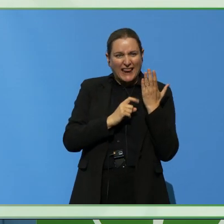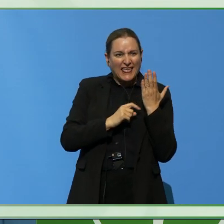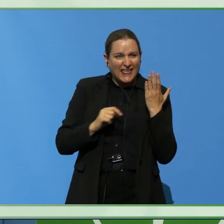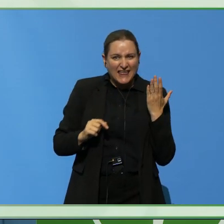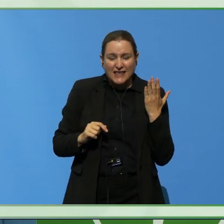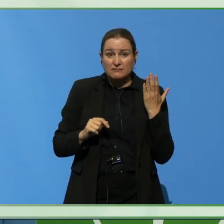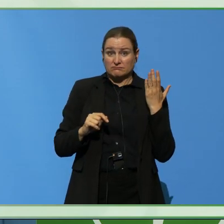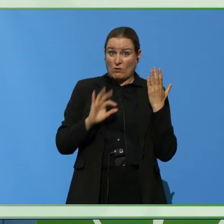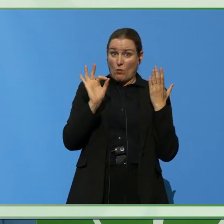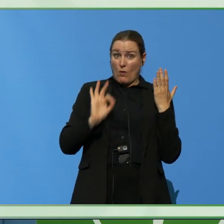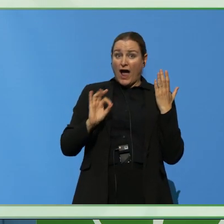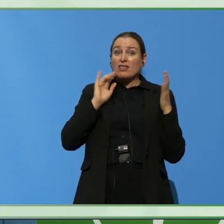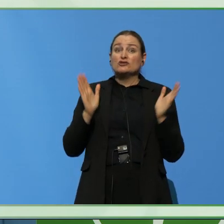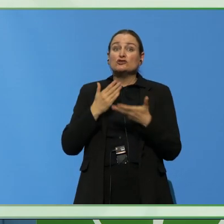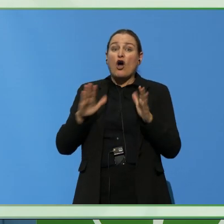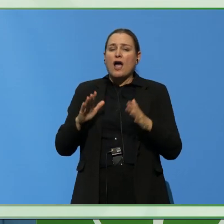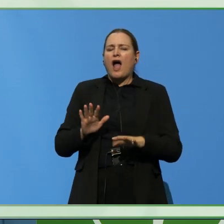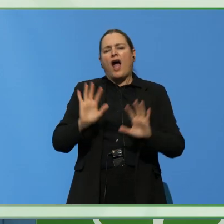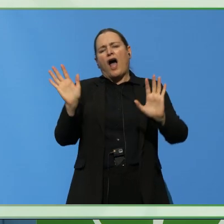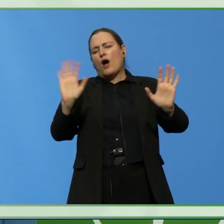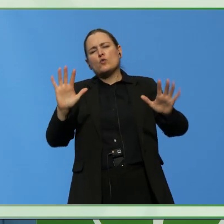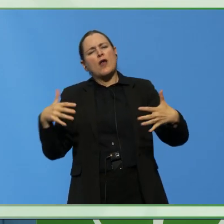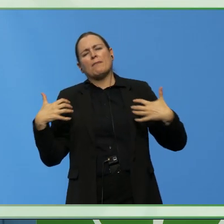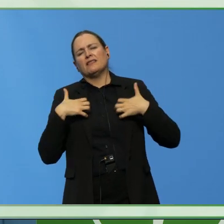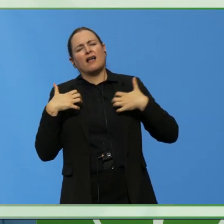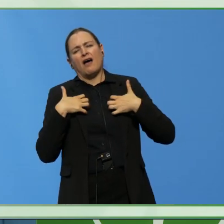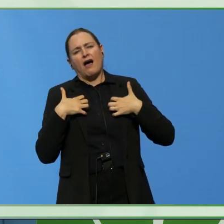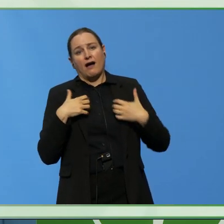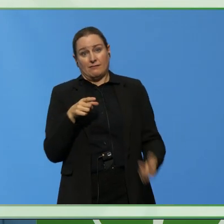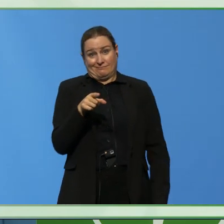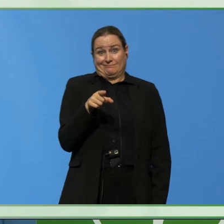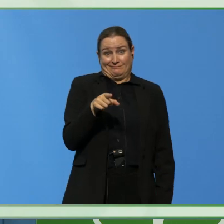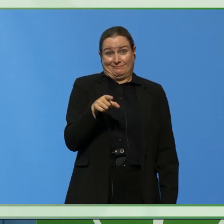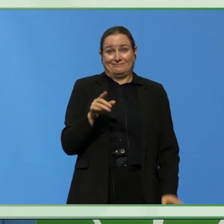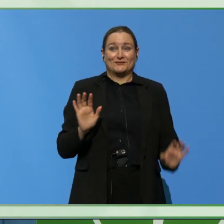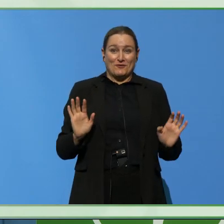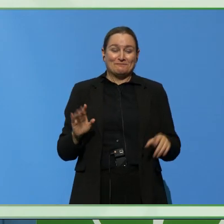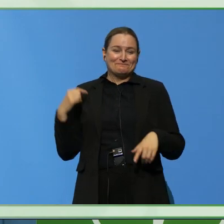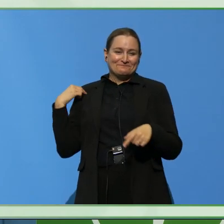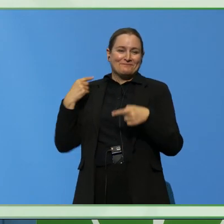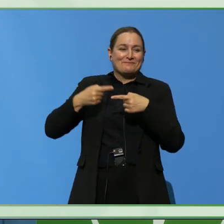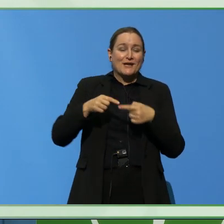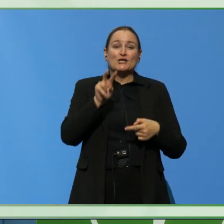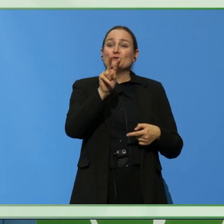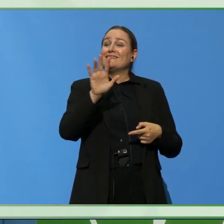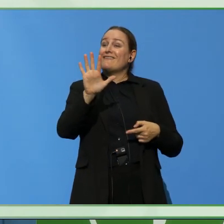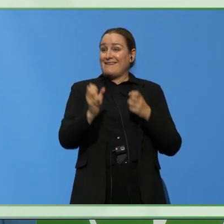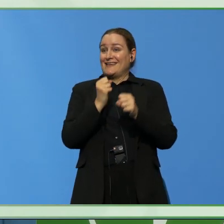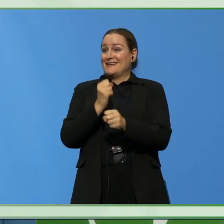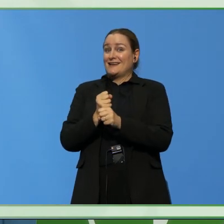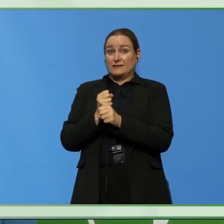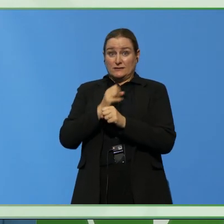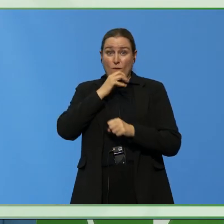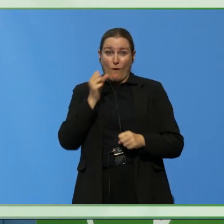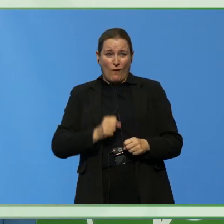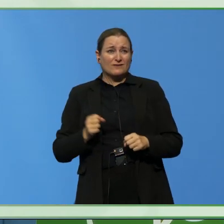Well, the movie Lion King is probably more than 35 years old, if I'm not wrong.